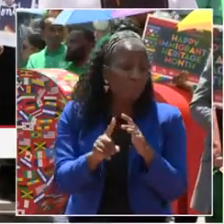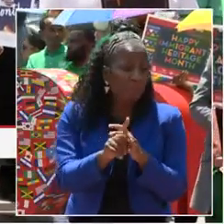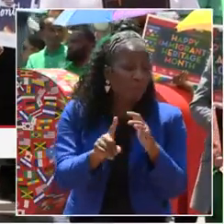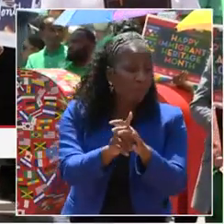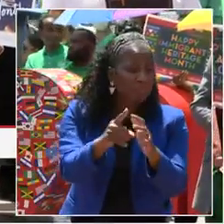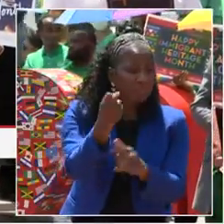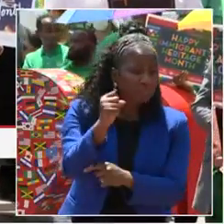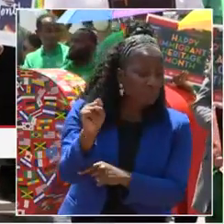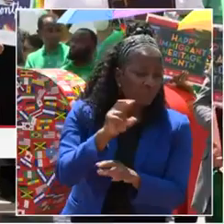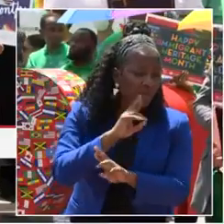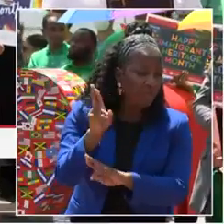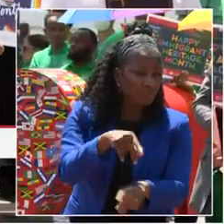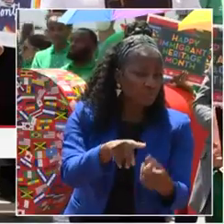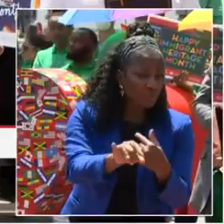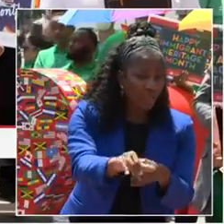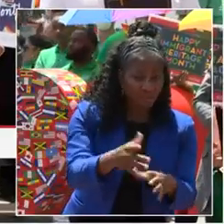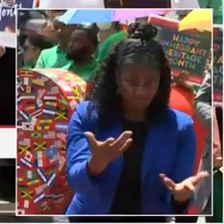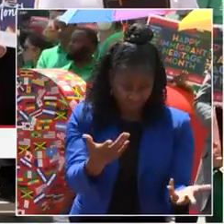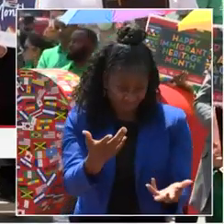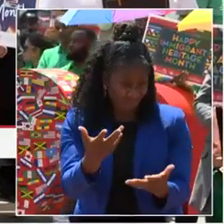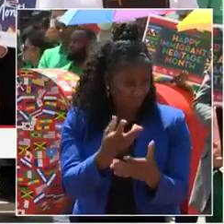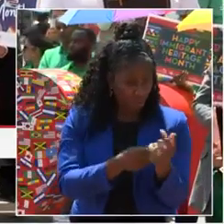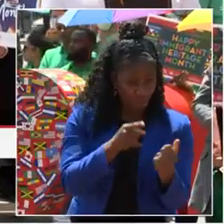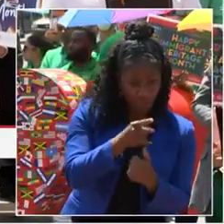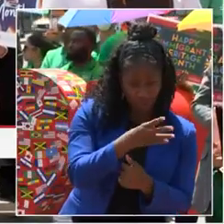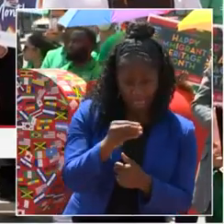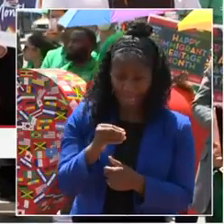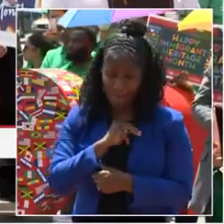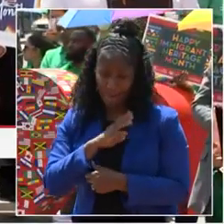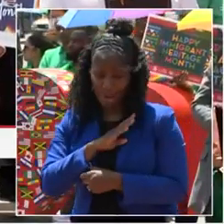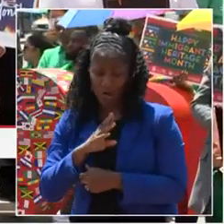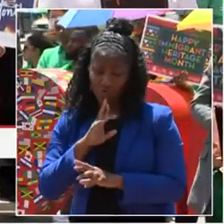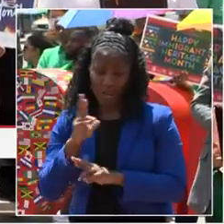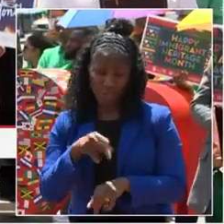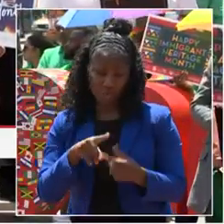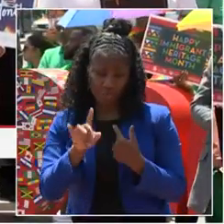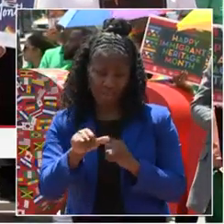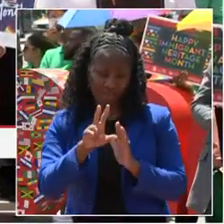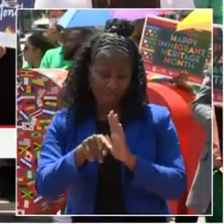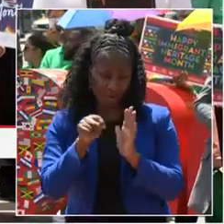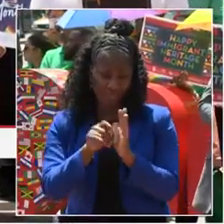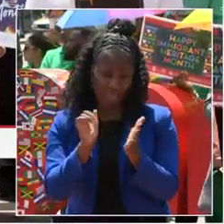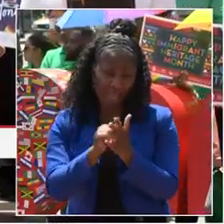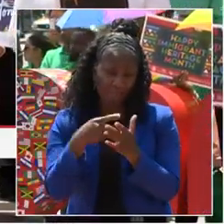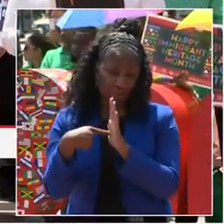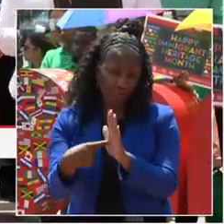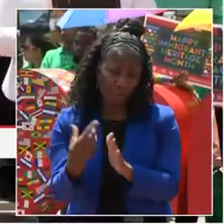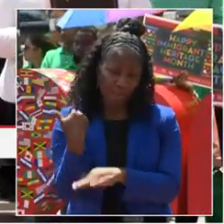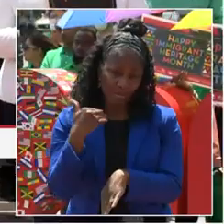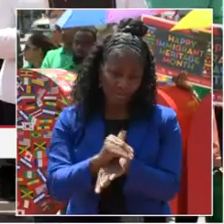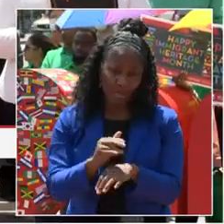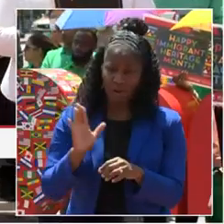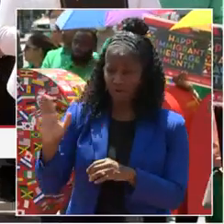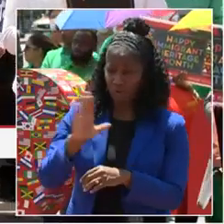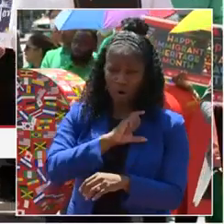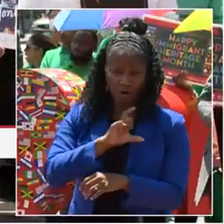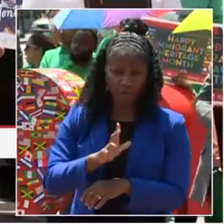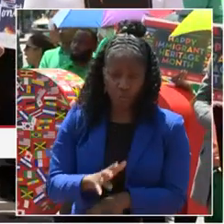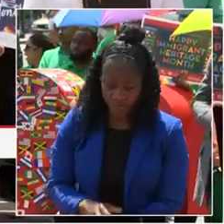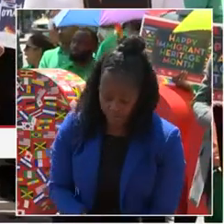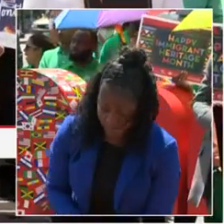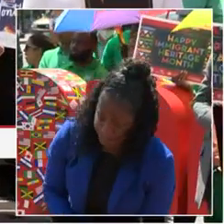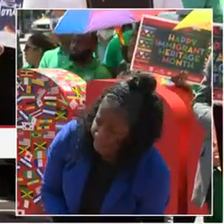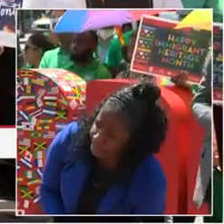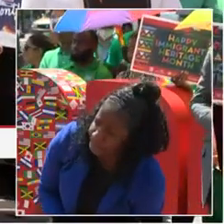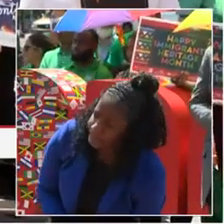in reaction to that? And if I could get both you and Mayor Bowser's reaction to that video that was released last night of your officers. Yeah, so,